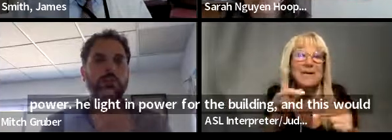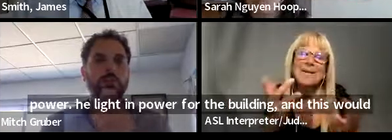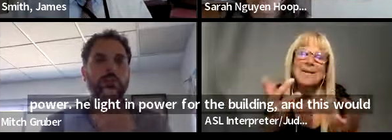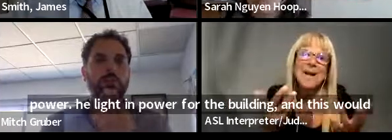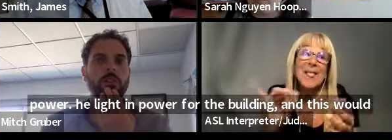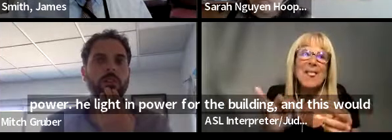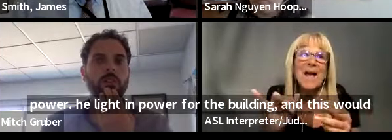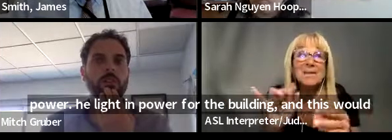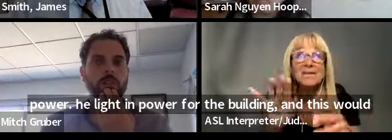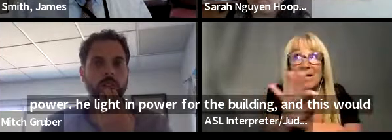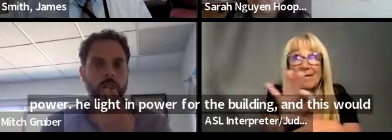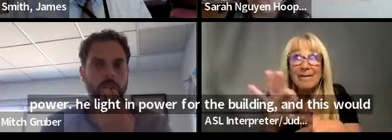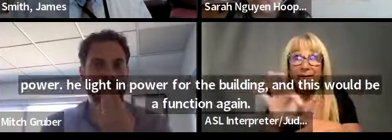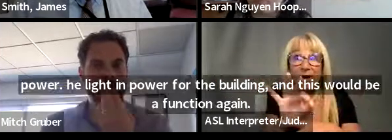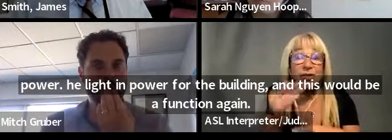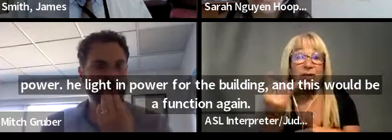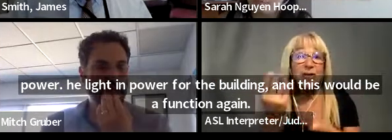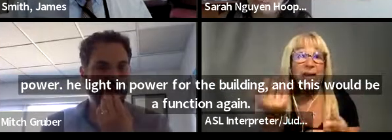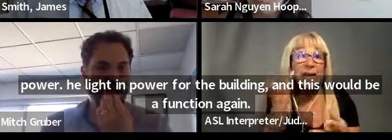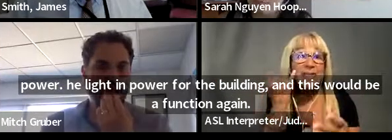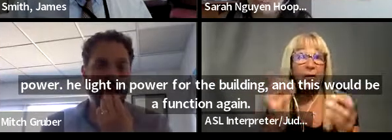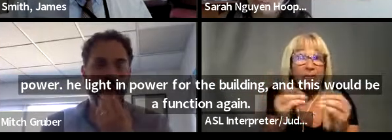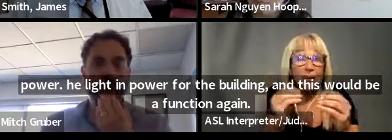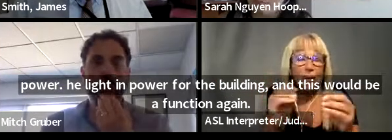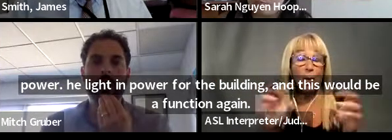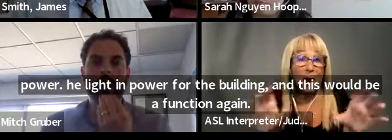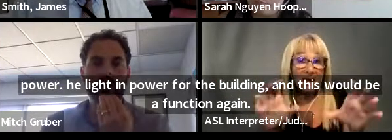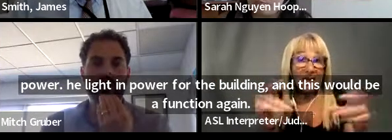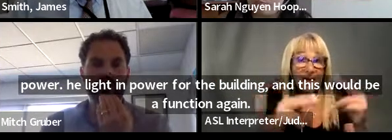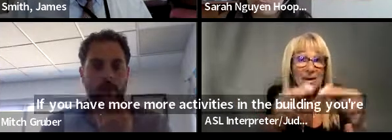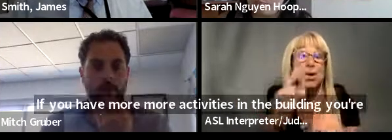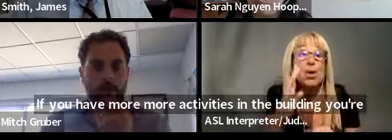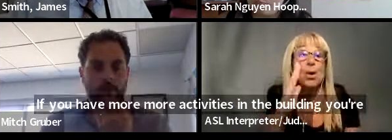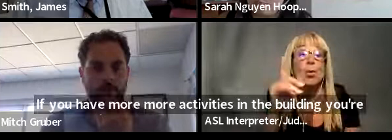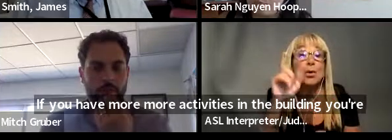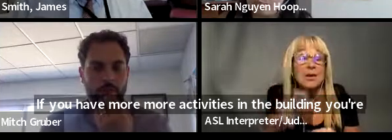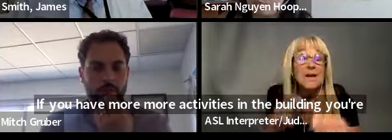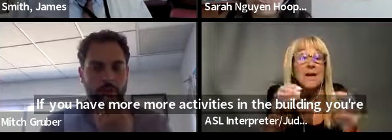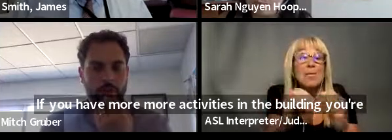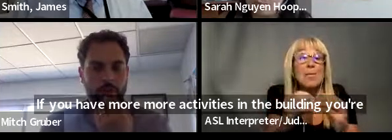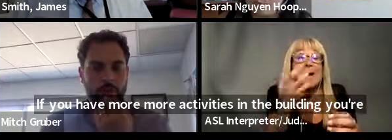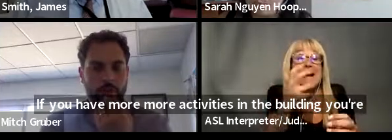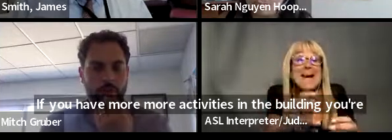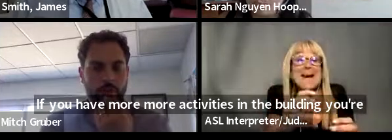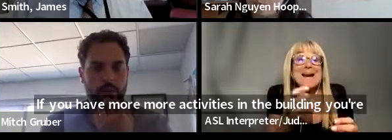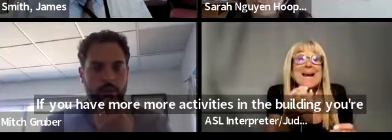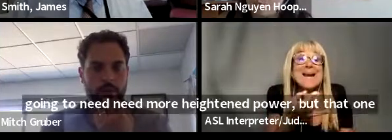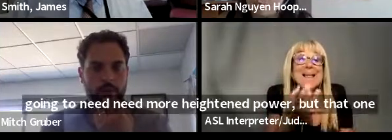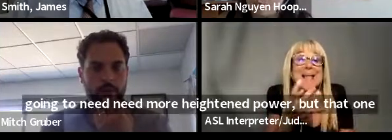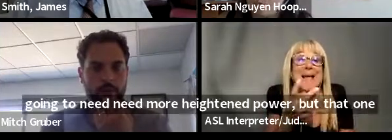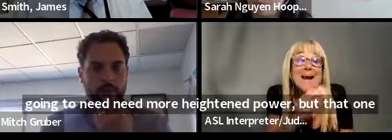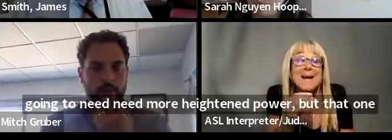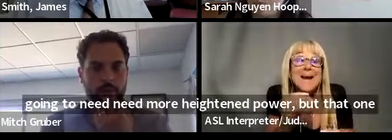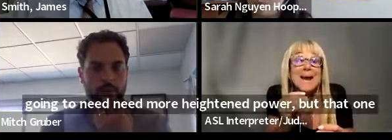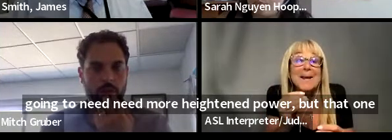of if you have more activities in the building, you're going to need more heat, light, and power. But that went from about